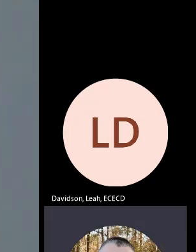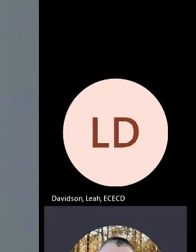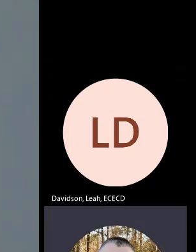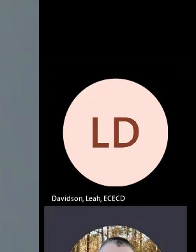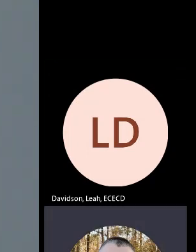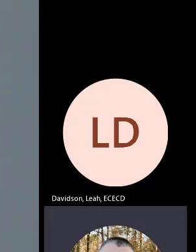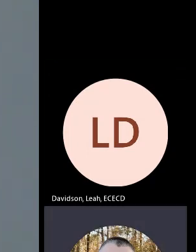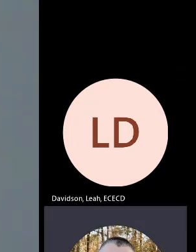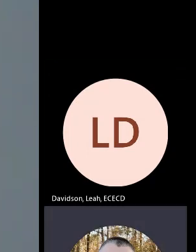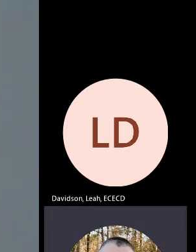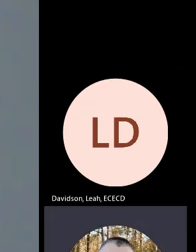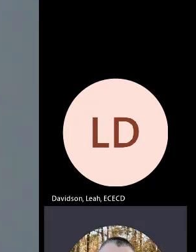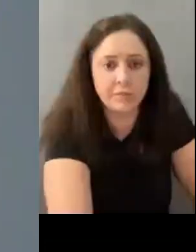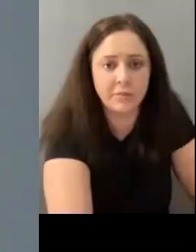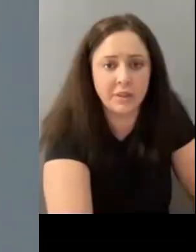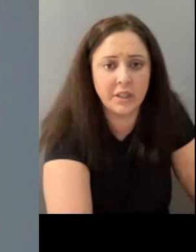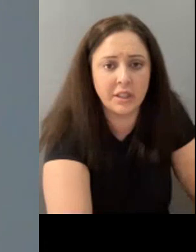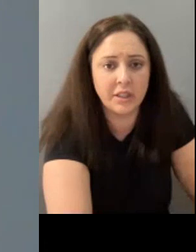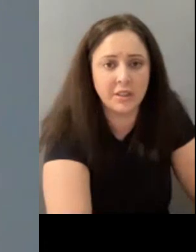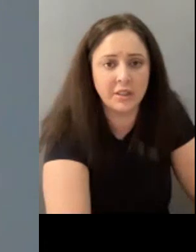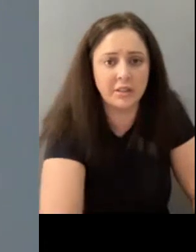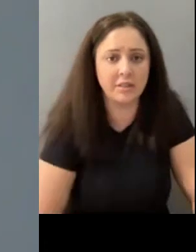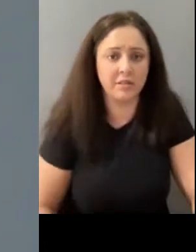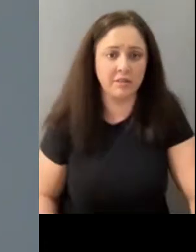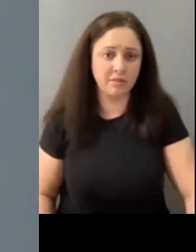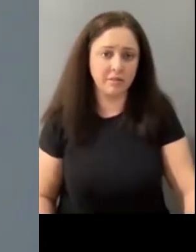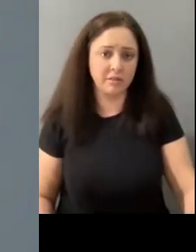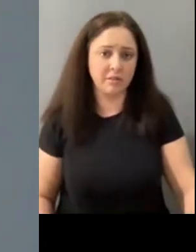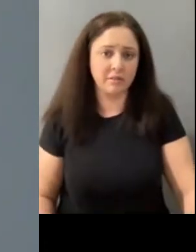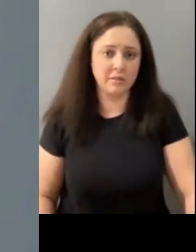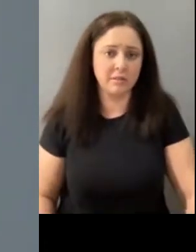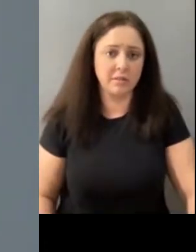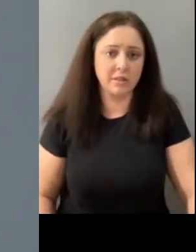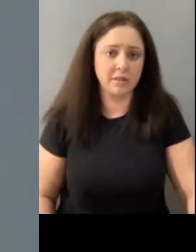not appearing. I apologize. Bear with me 1 second.